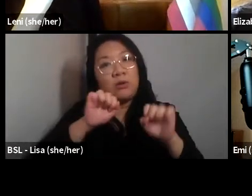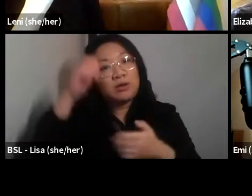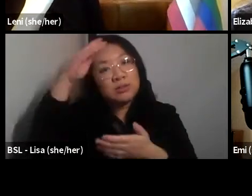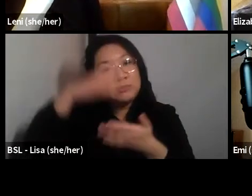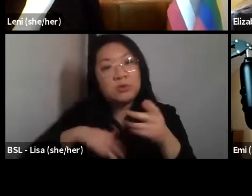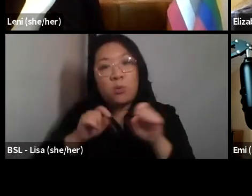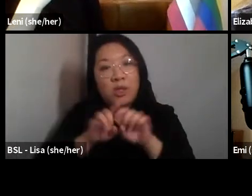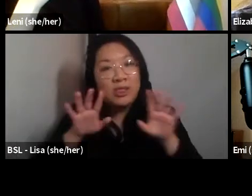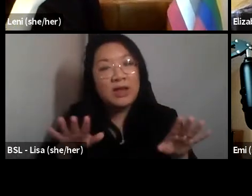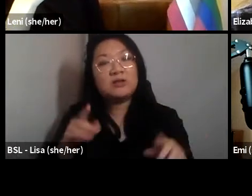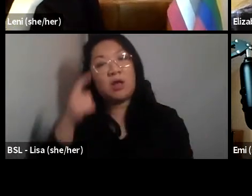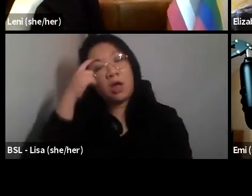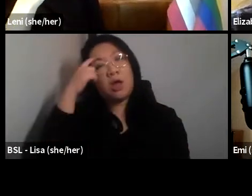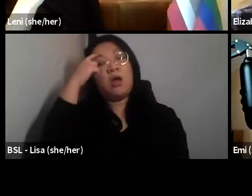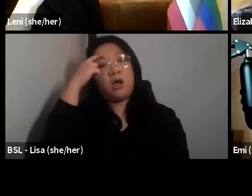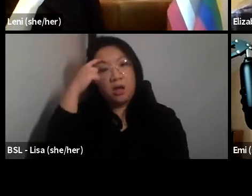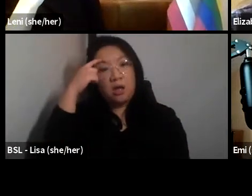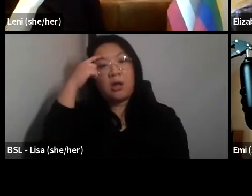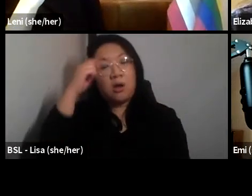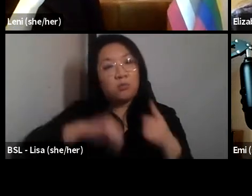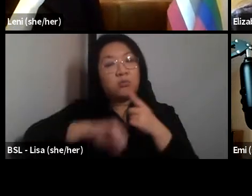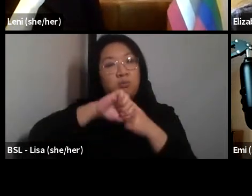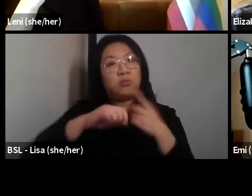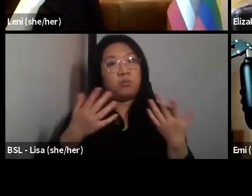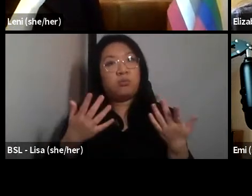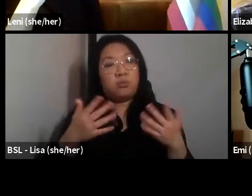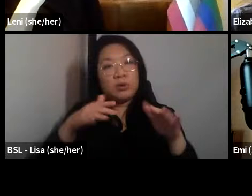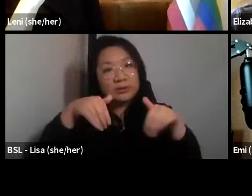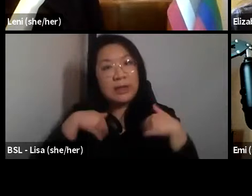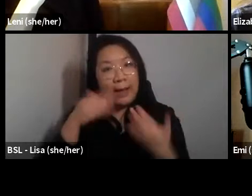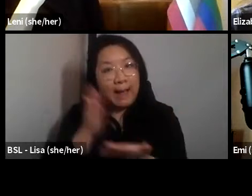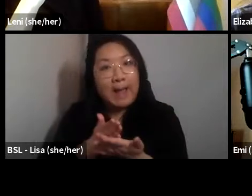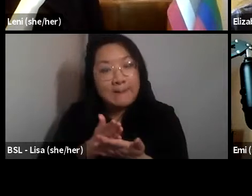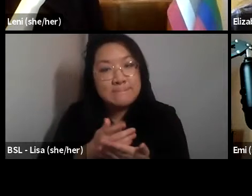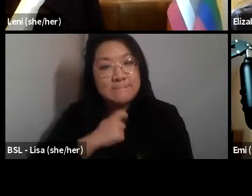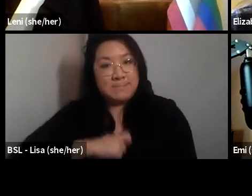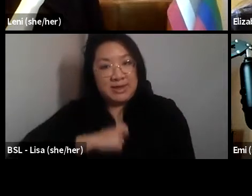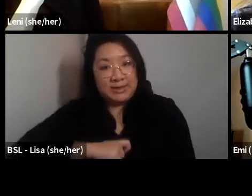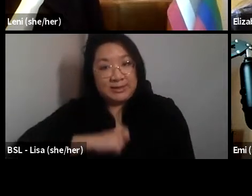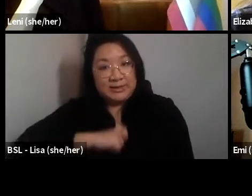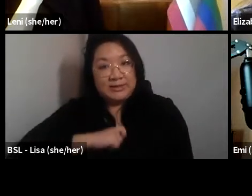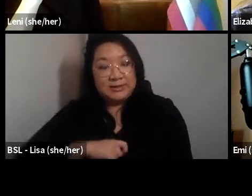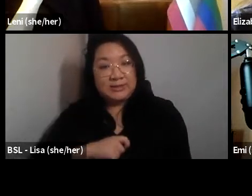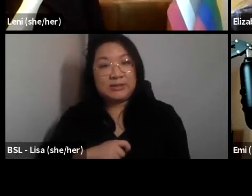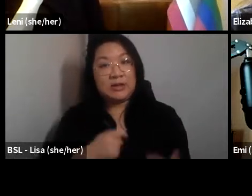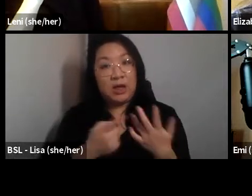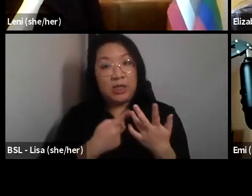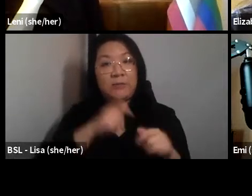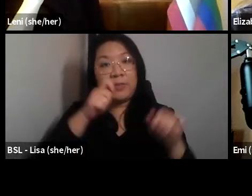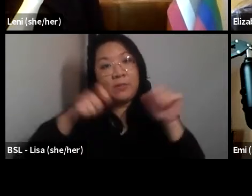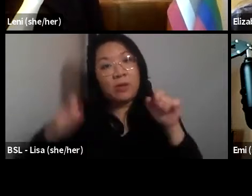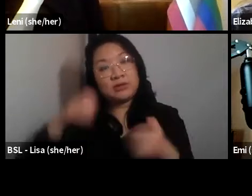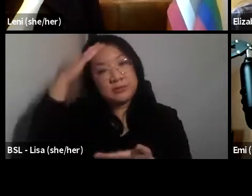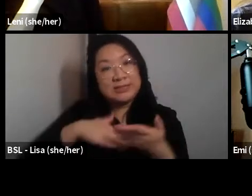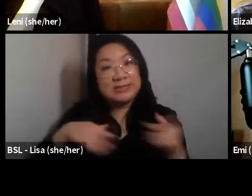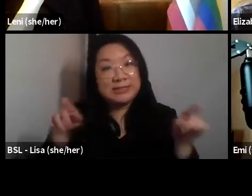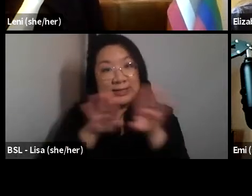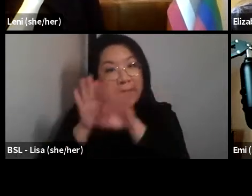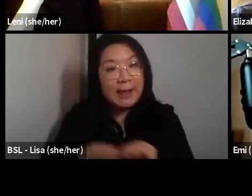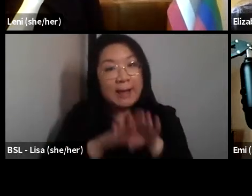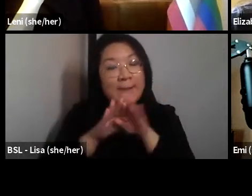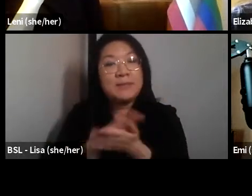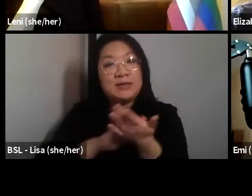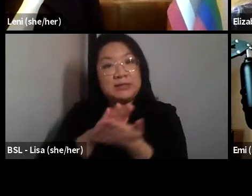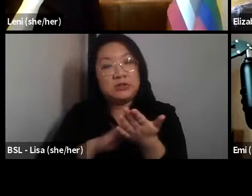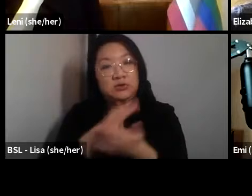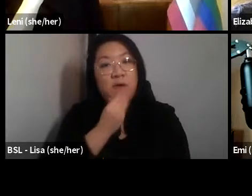so this is a legitimate thing. This is an orientation and there are other people that are experiencing the same thing as me, which was helpful because prior to